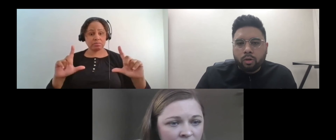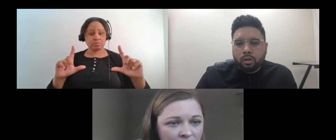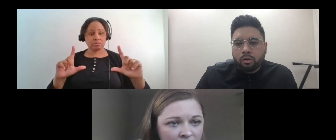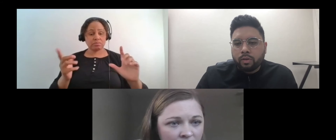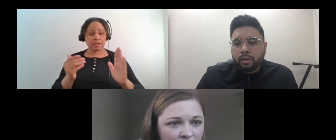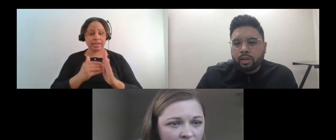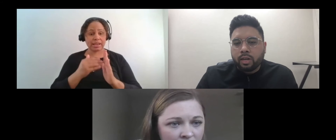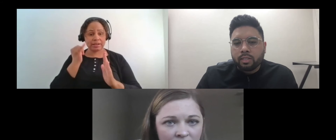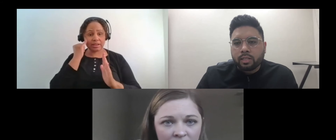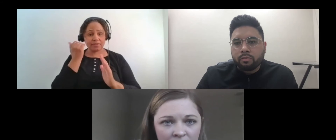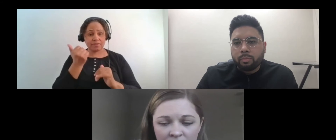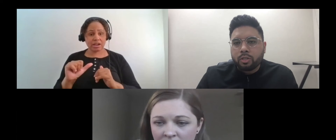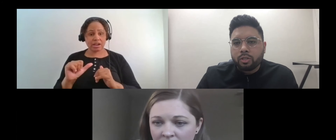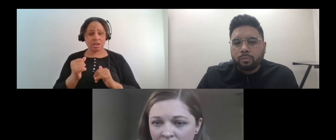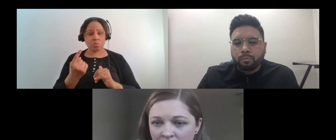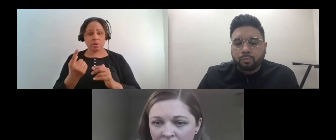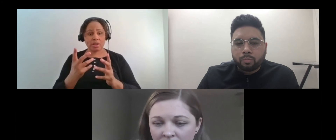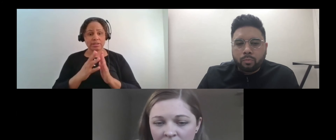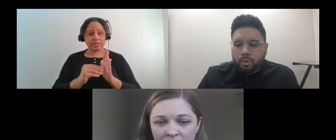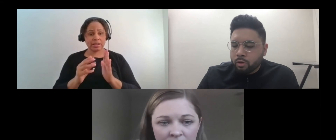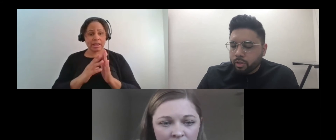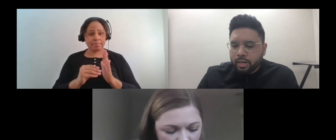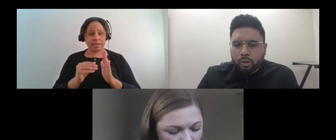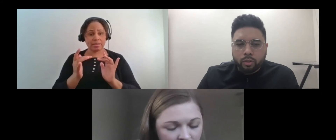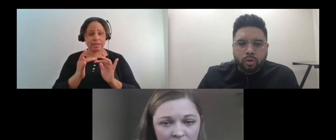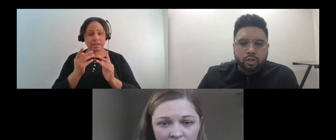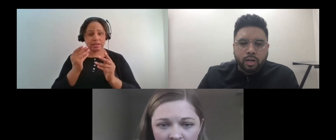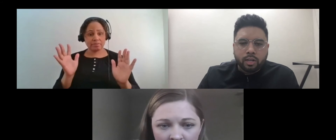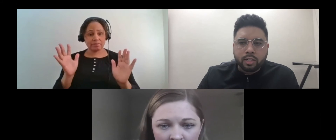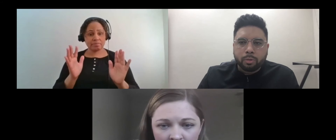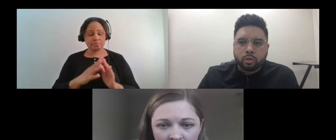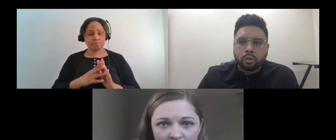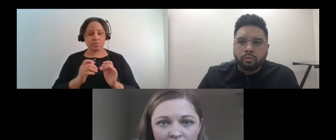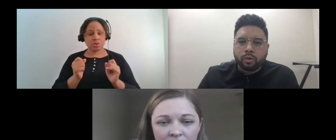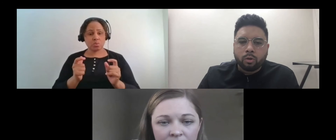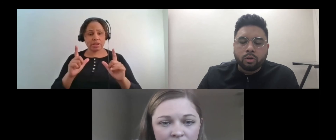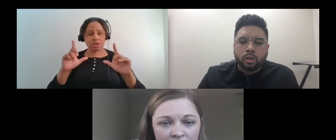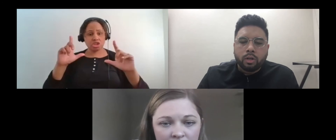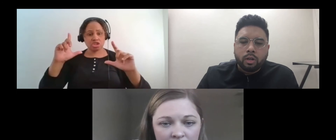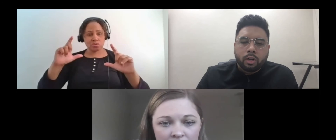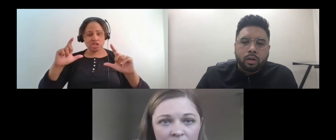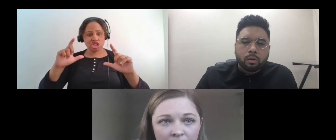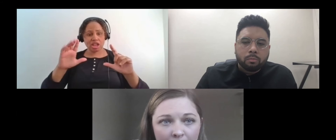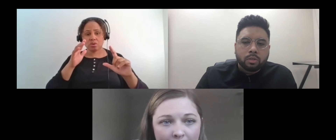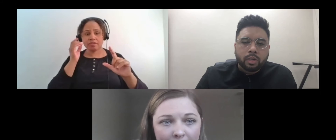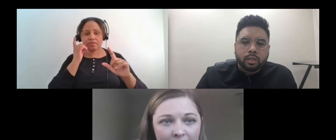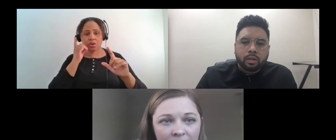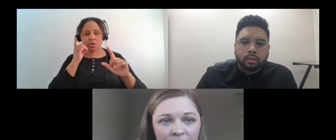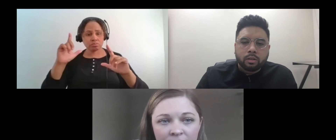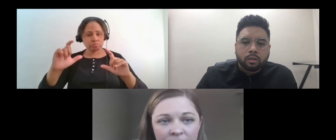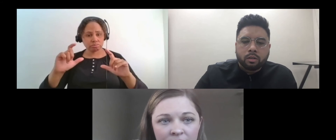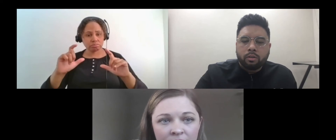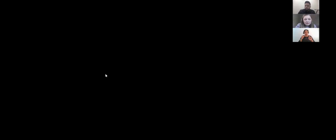note of any of the contact information, you can take a quick screenshot, take a picture with your phone to get